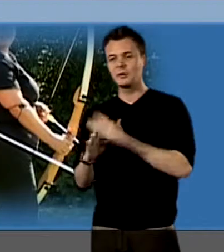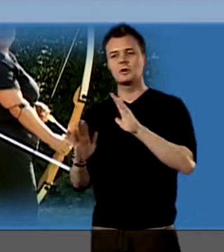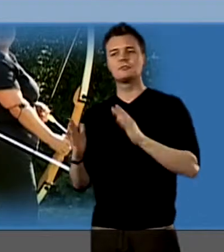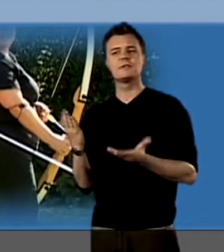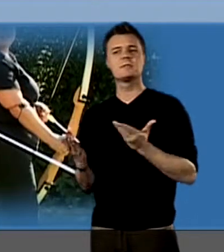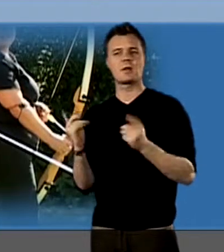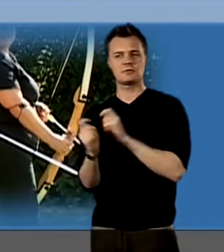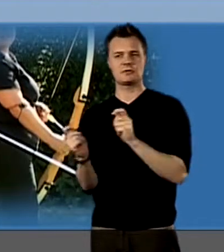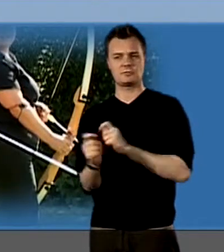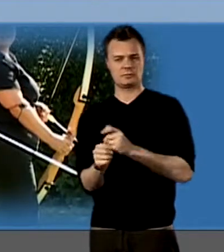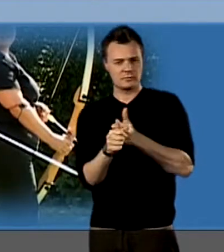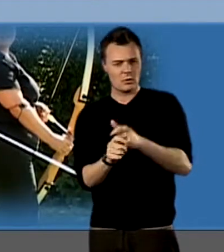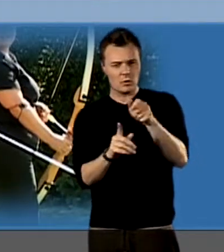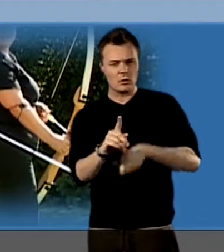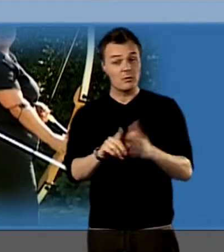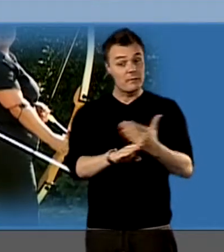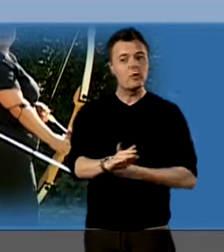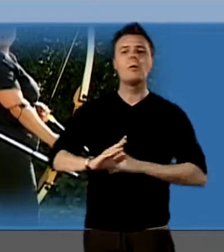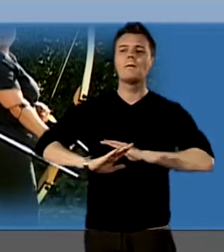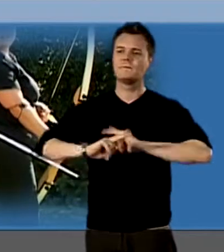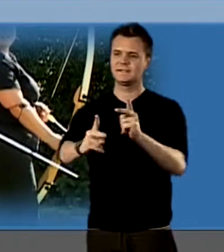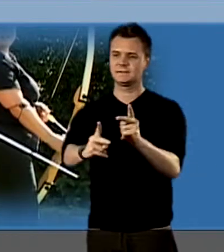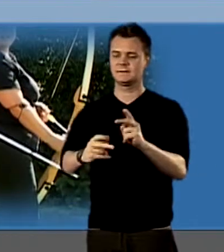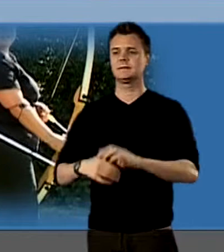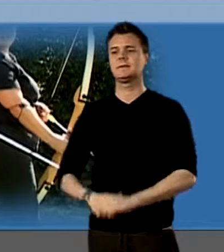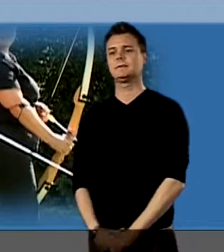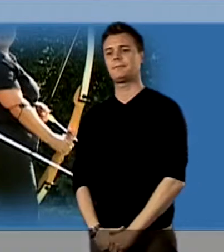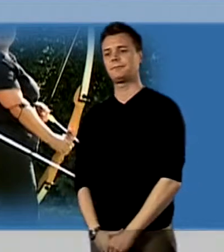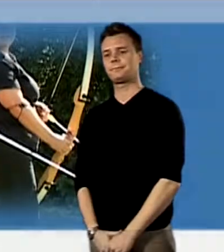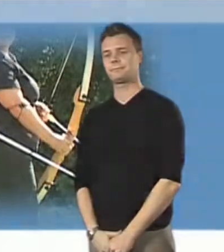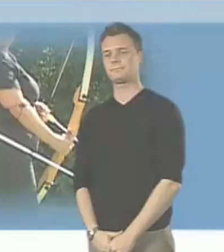support pupils before any field trip or educational visit.